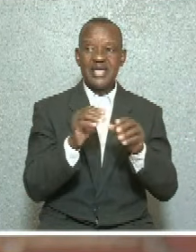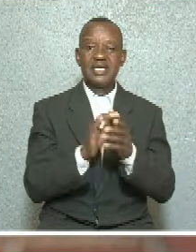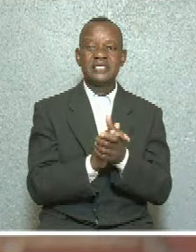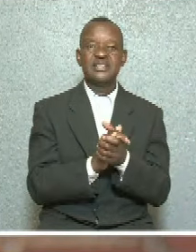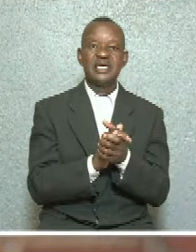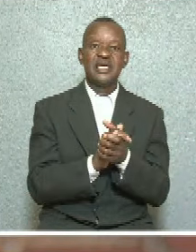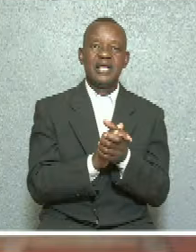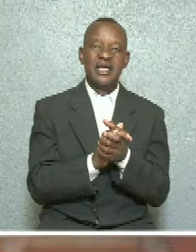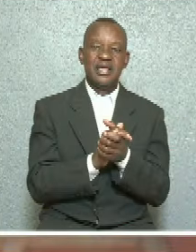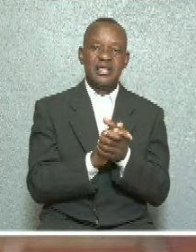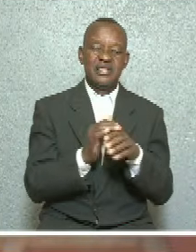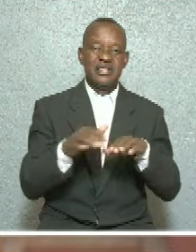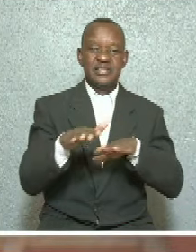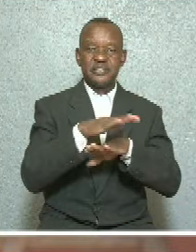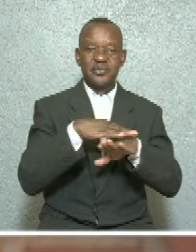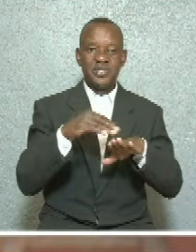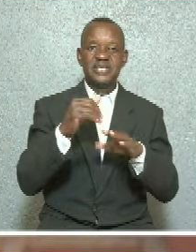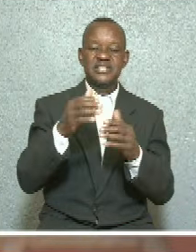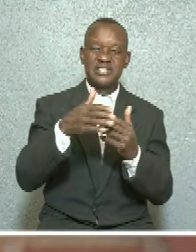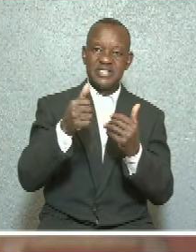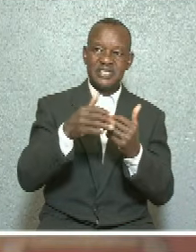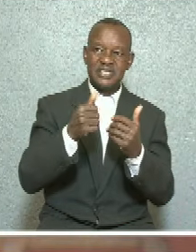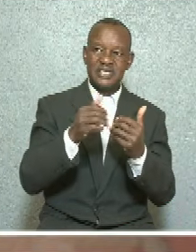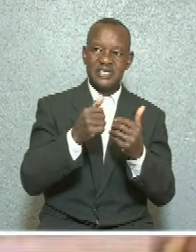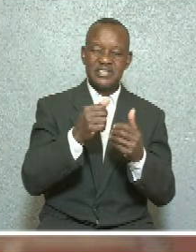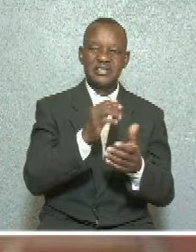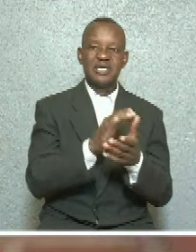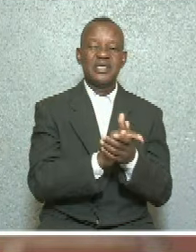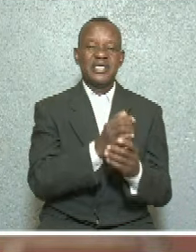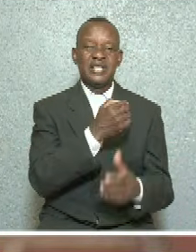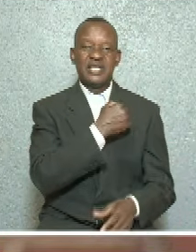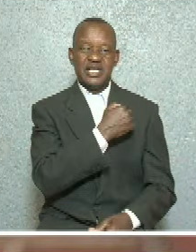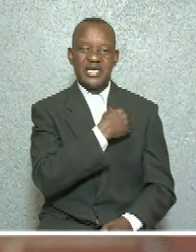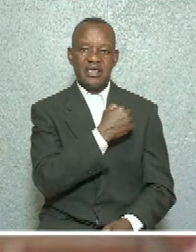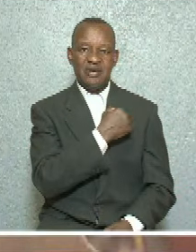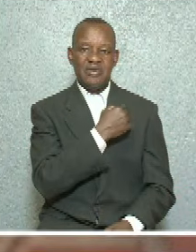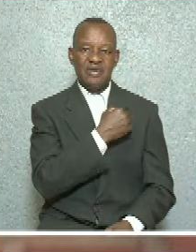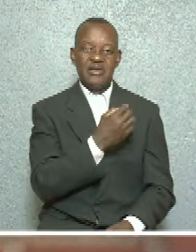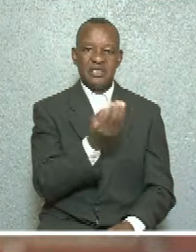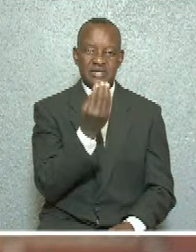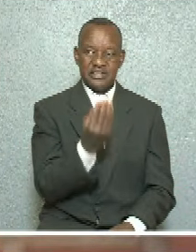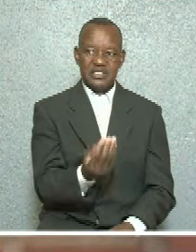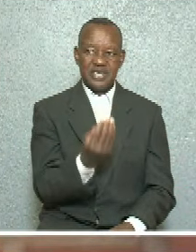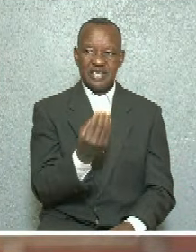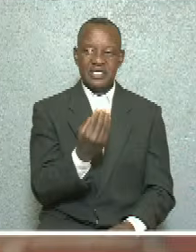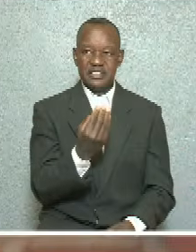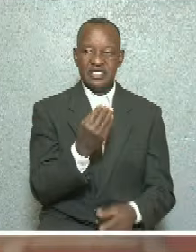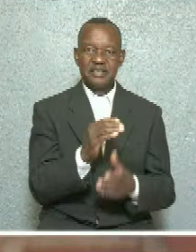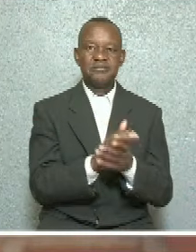normalized that the girl child must sacrifice for everybody and that she should not